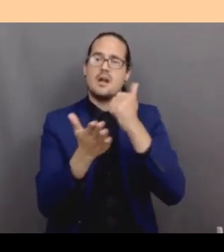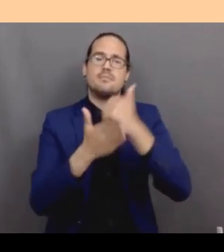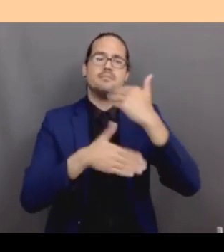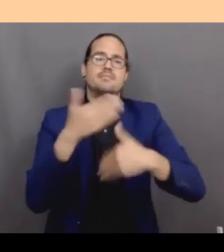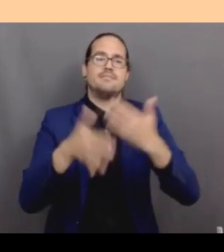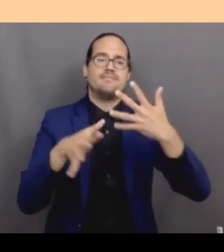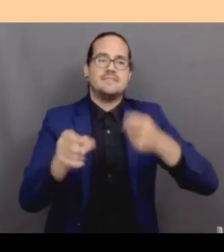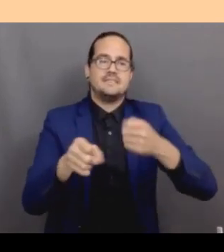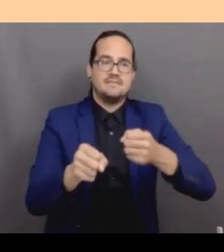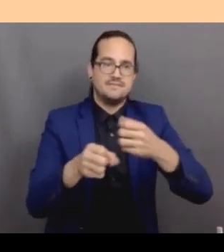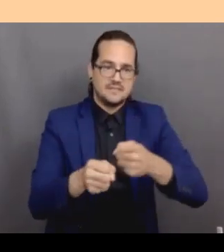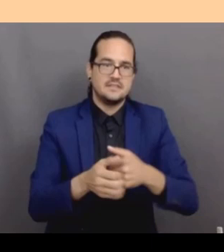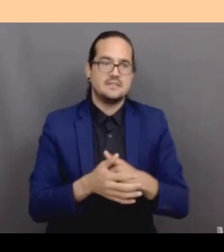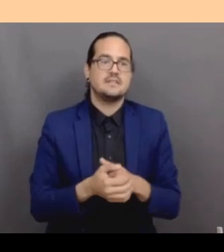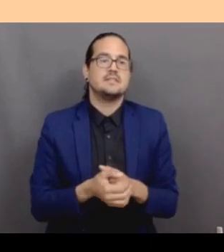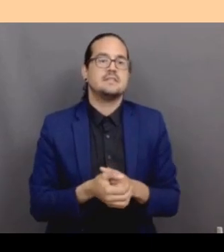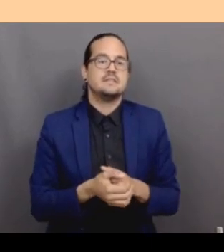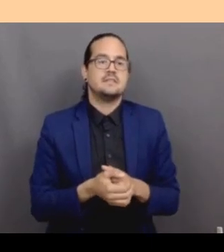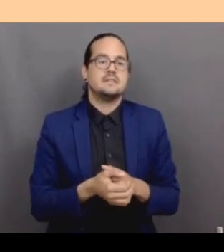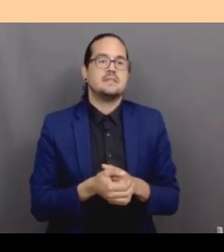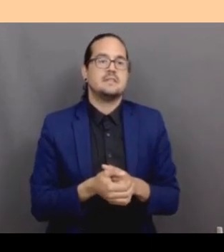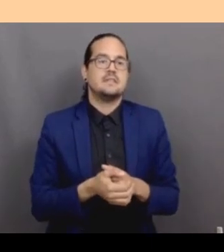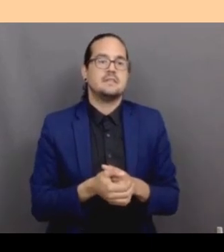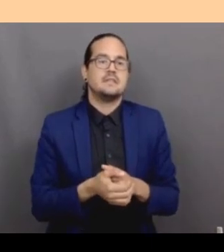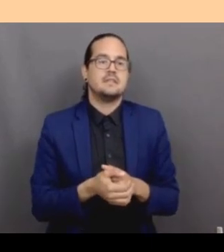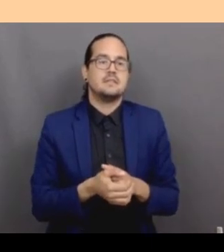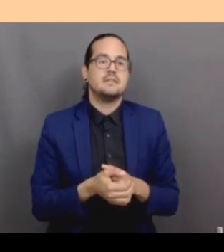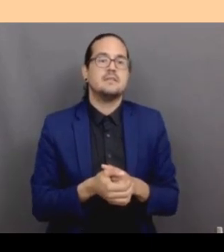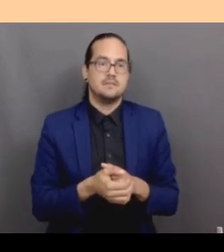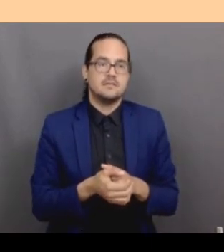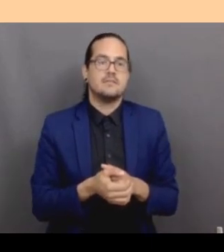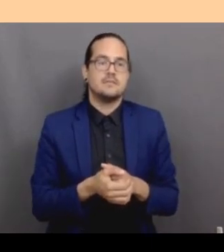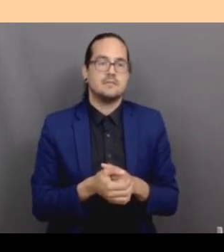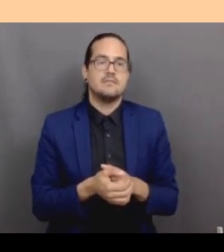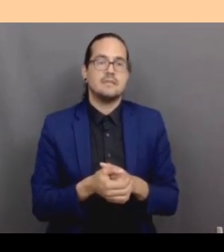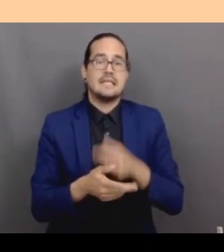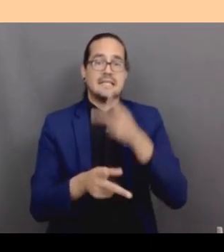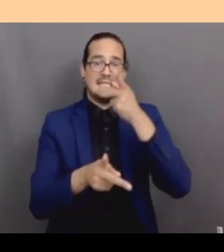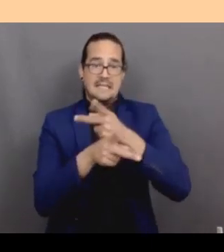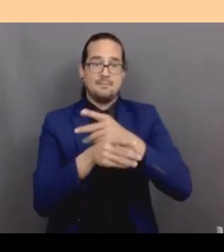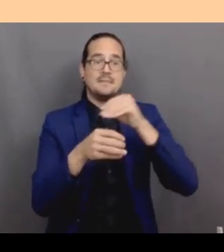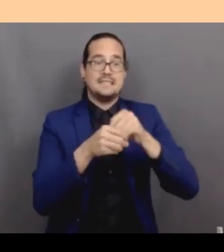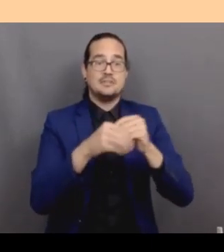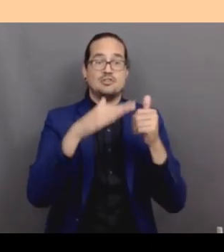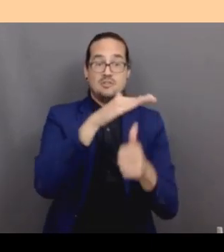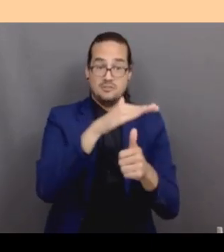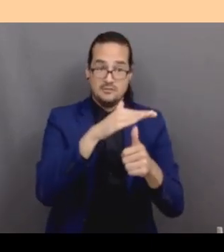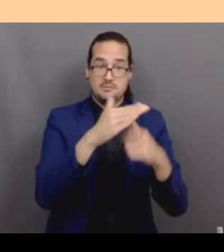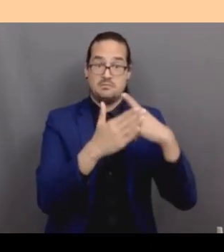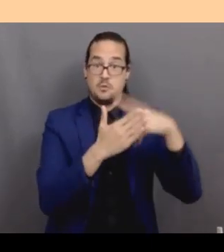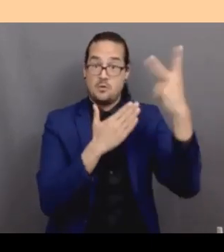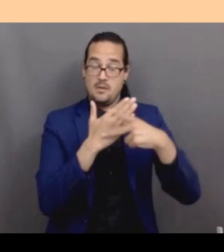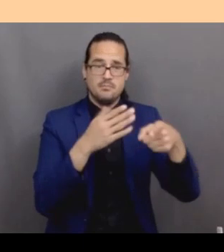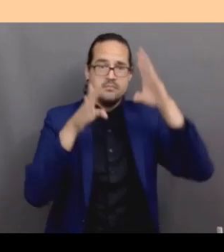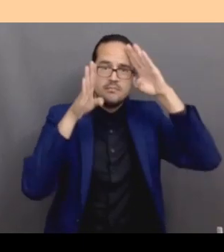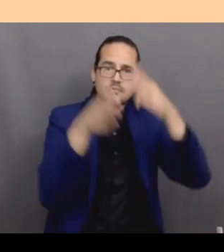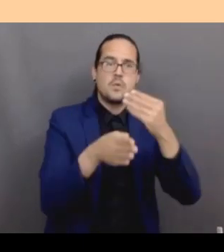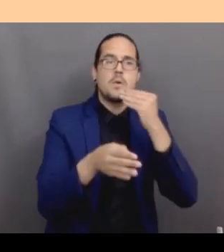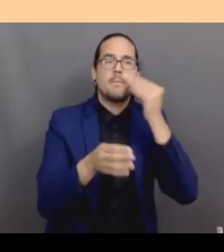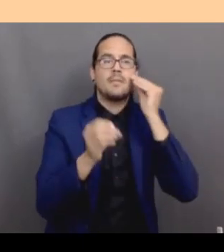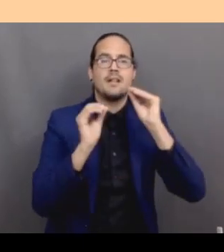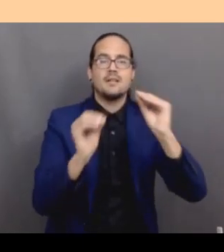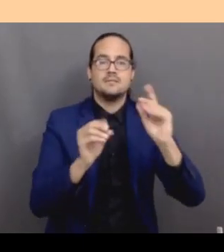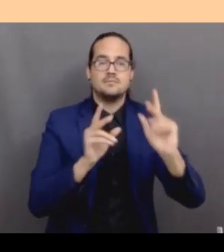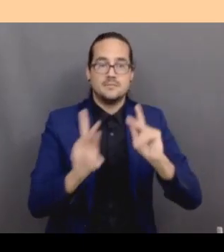help put the high-risk homeless populations into hotels, motels, and RVs. As of